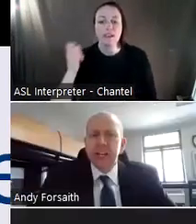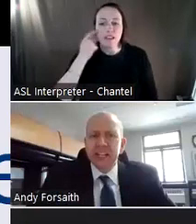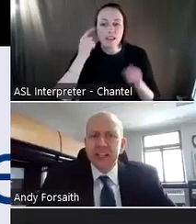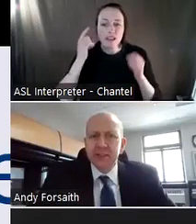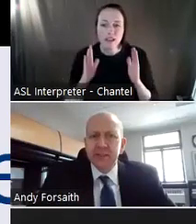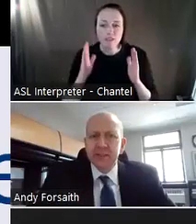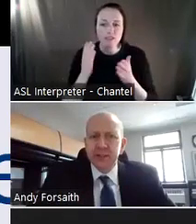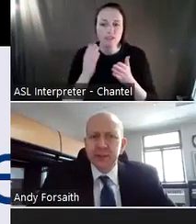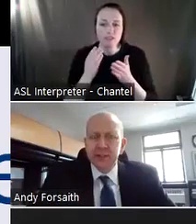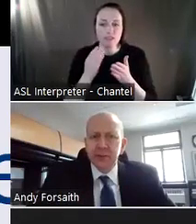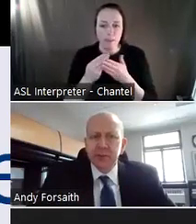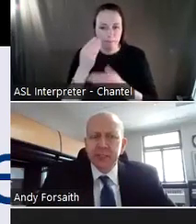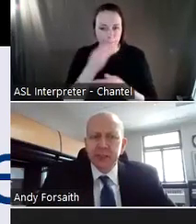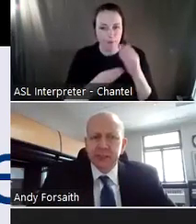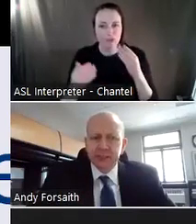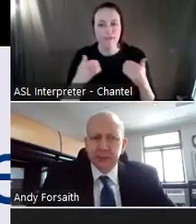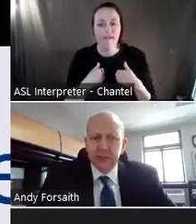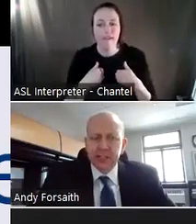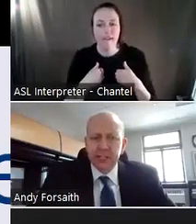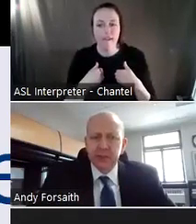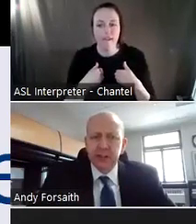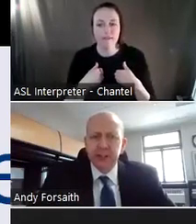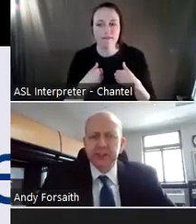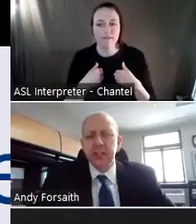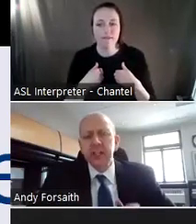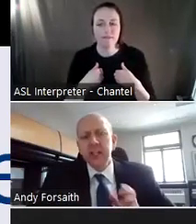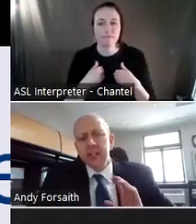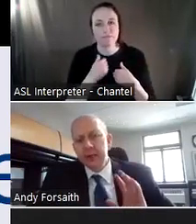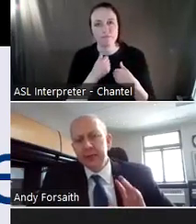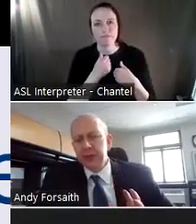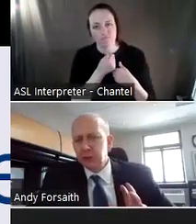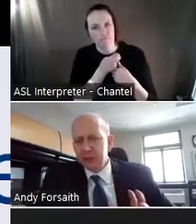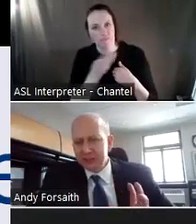an array of reimbursement increases for Medicaid providers.